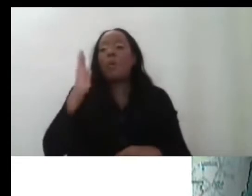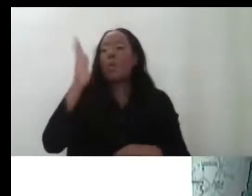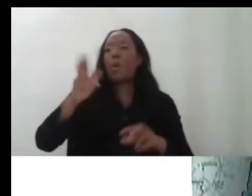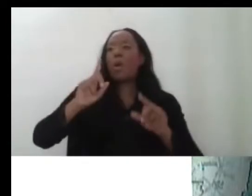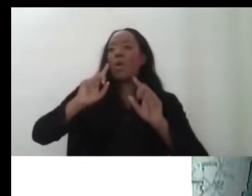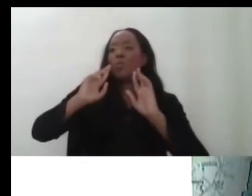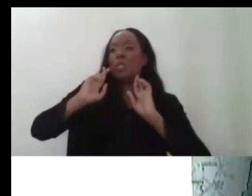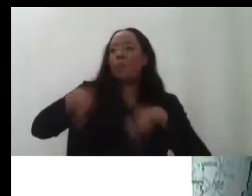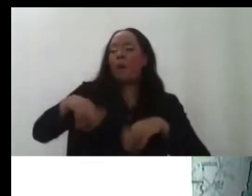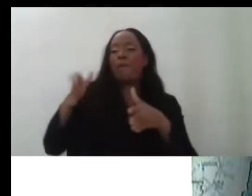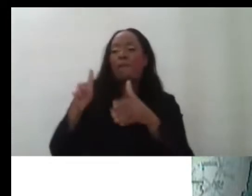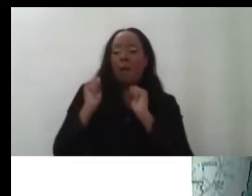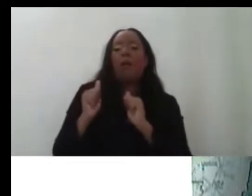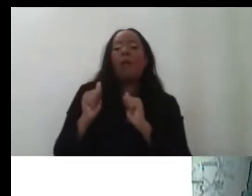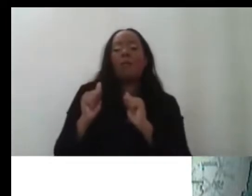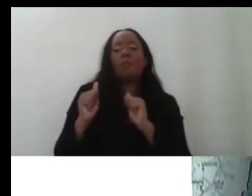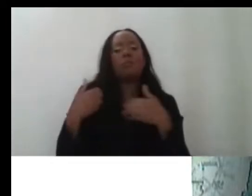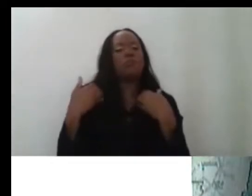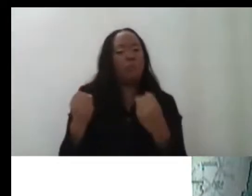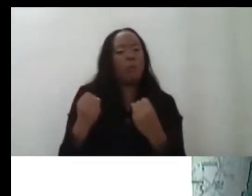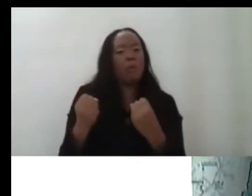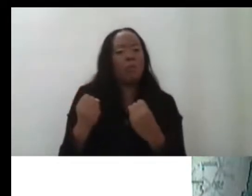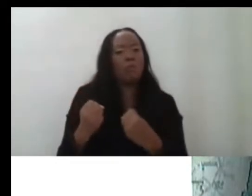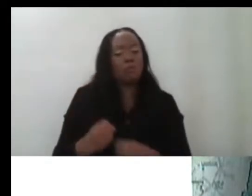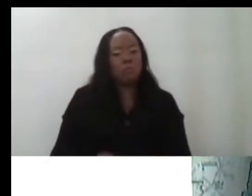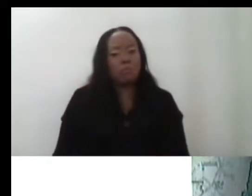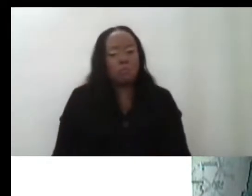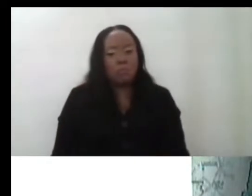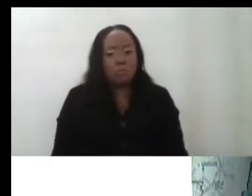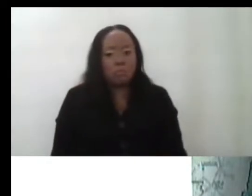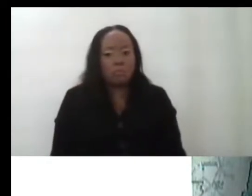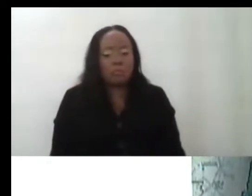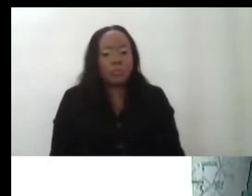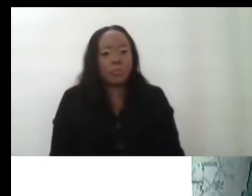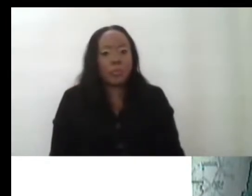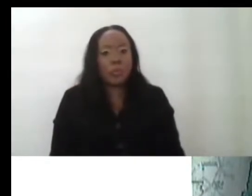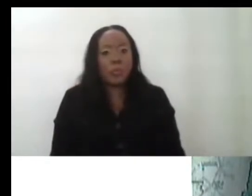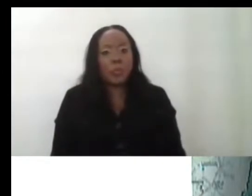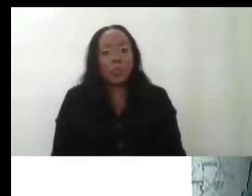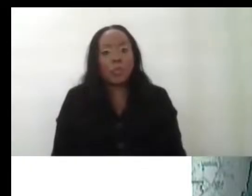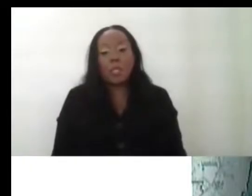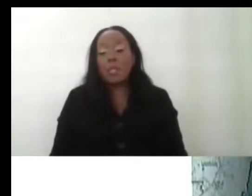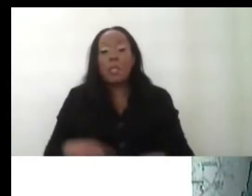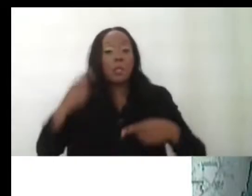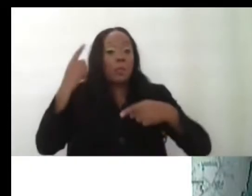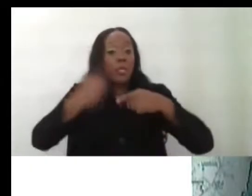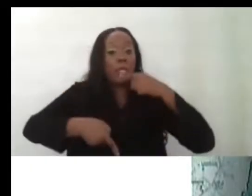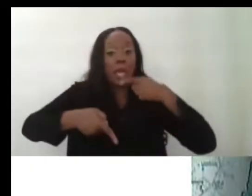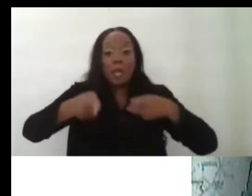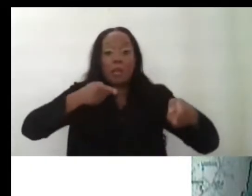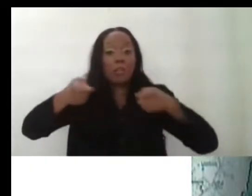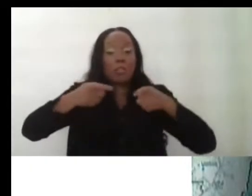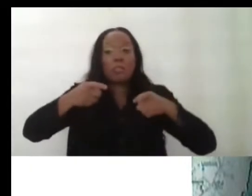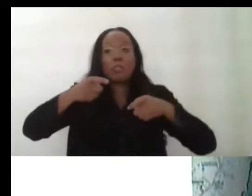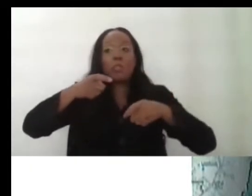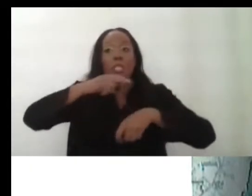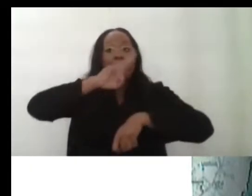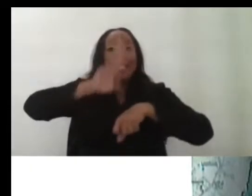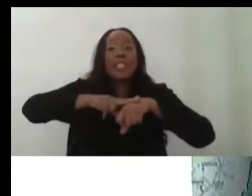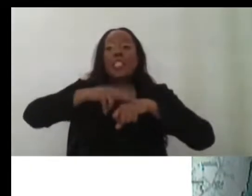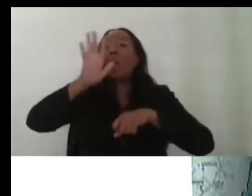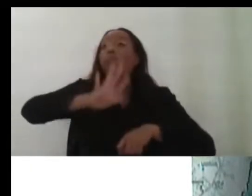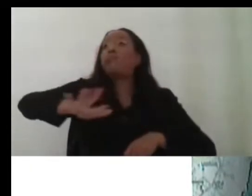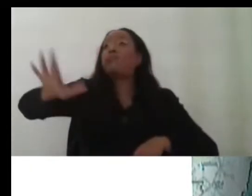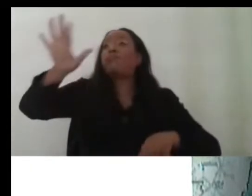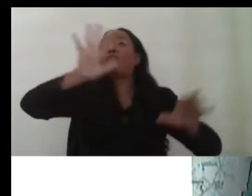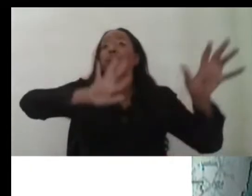support is very strong. We can't control nature, but we can control how we prepare for it.